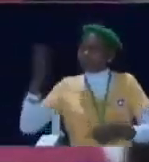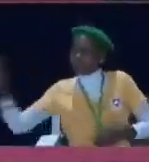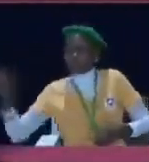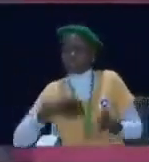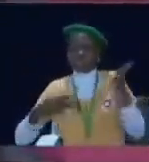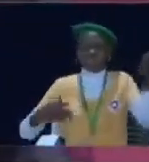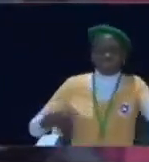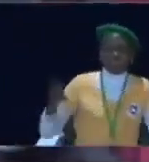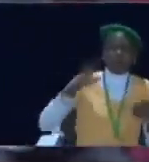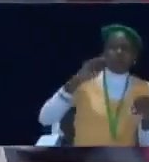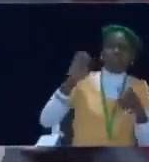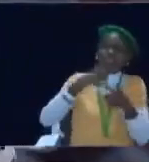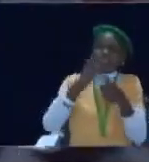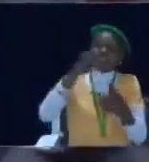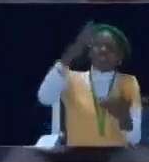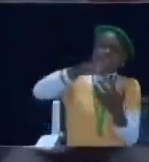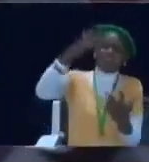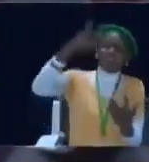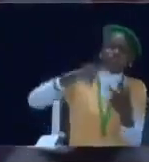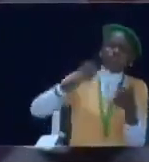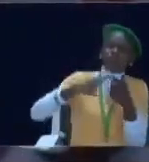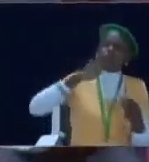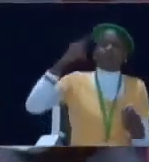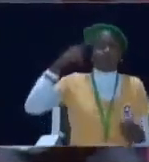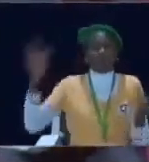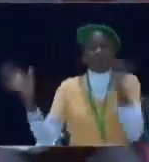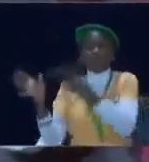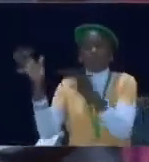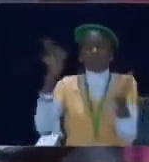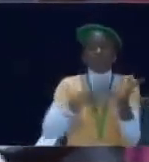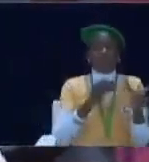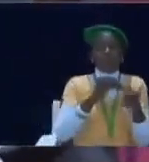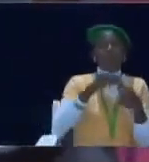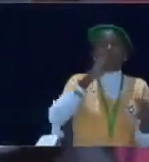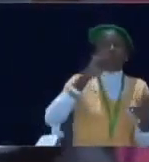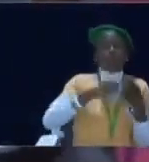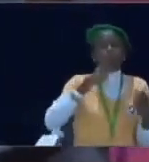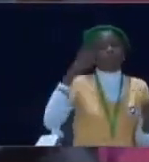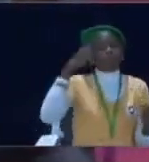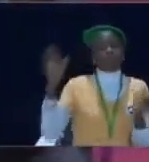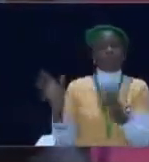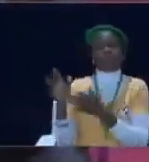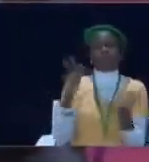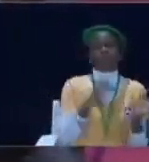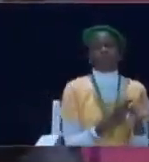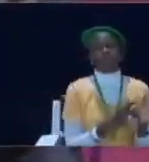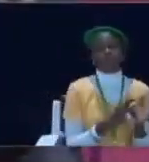You must either choose to be for Jesus or not to be for Jesus.